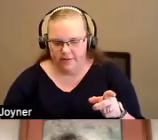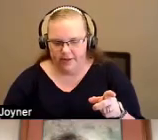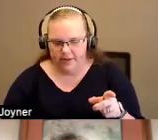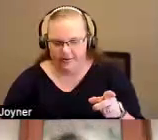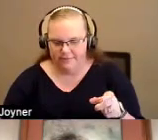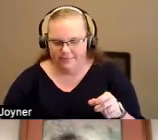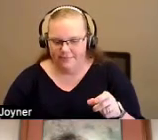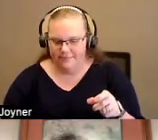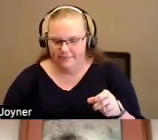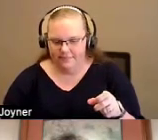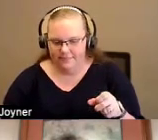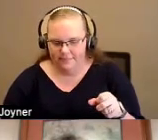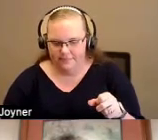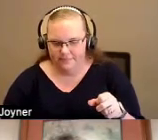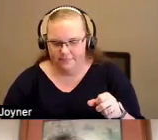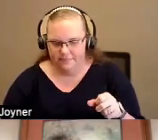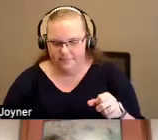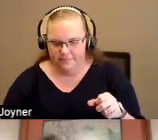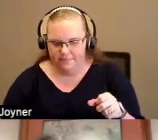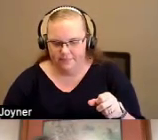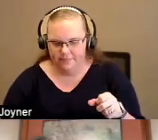let me find it.